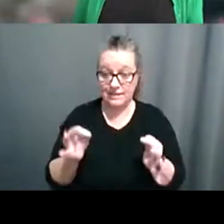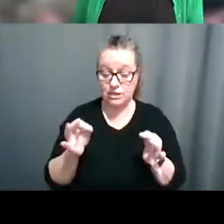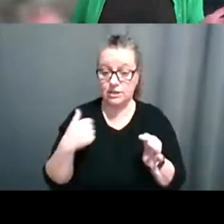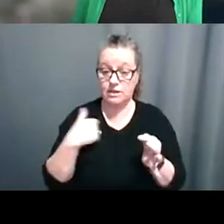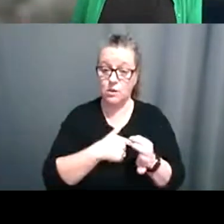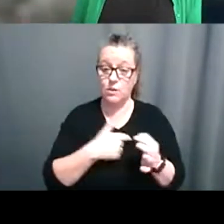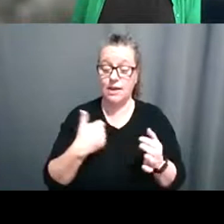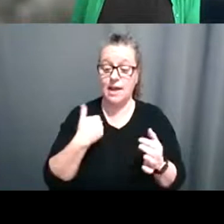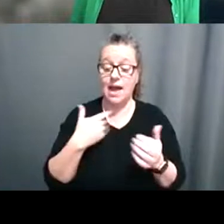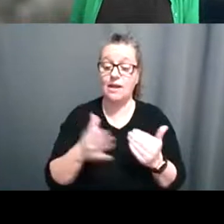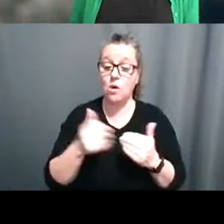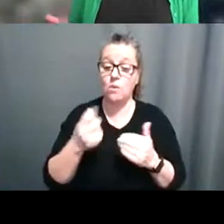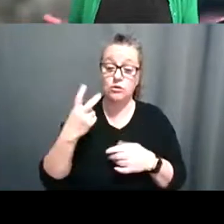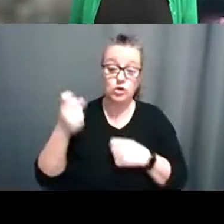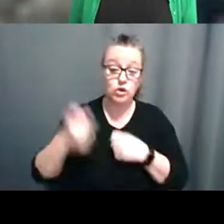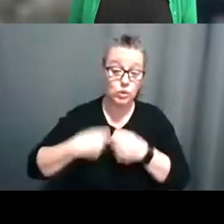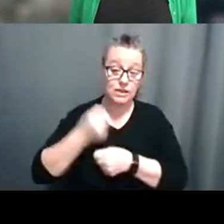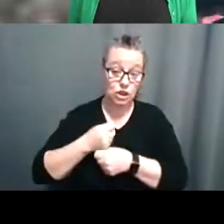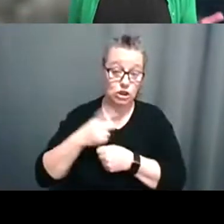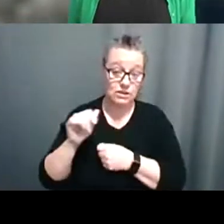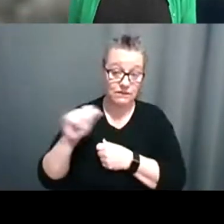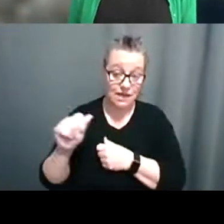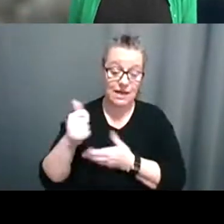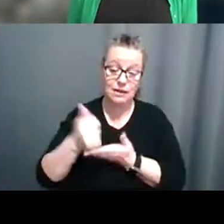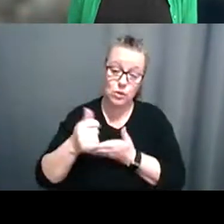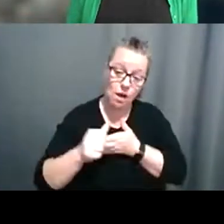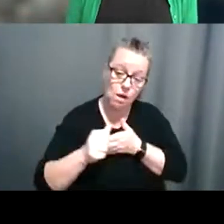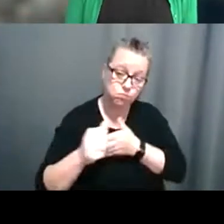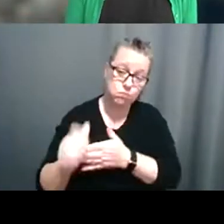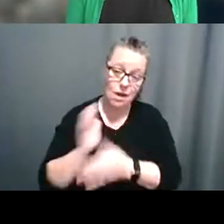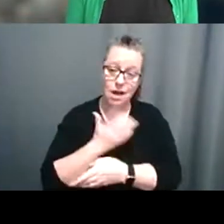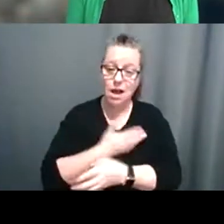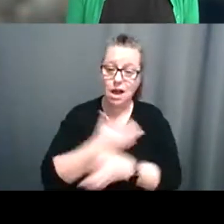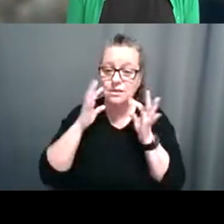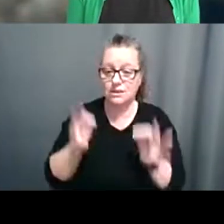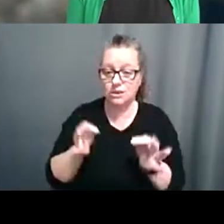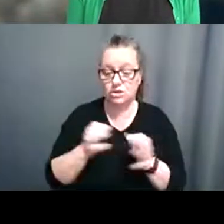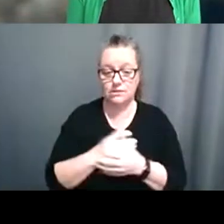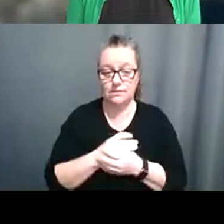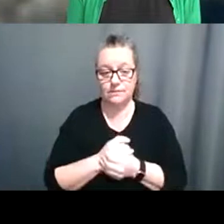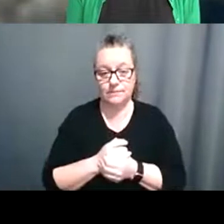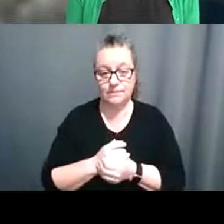2 years of data to help drive our decision-making.